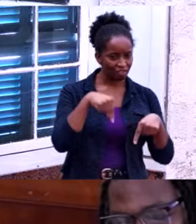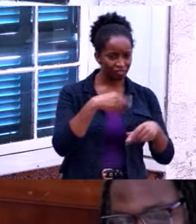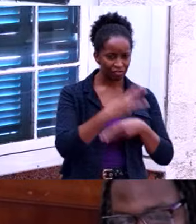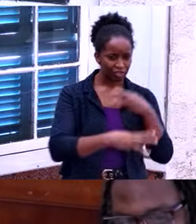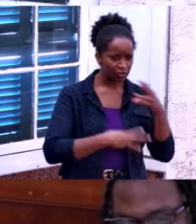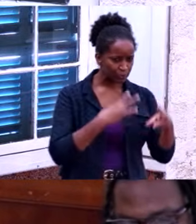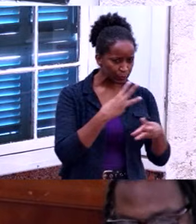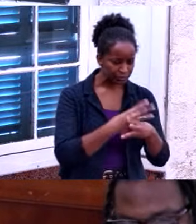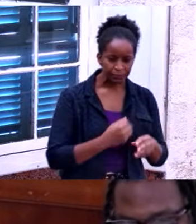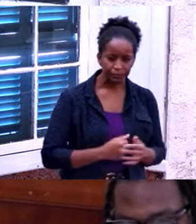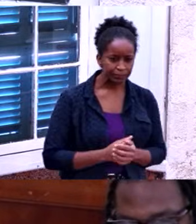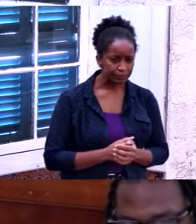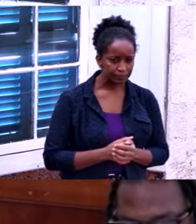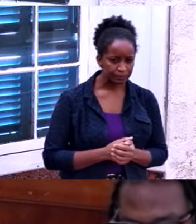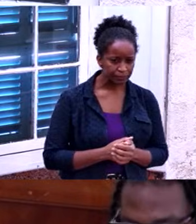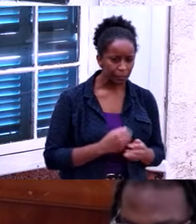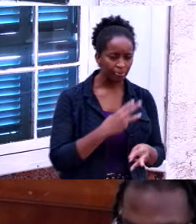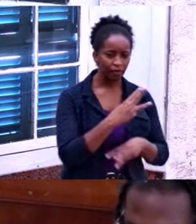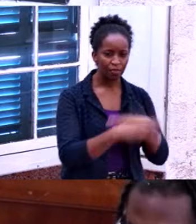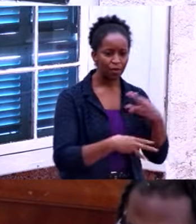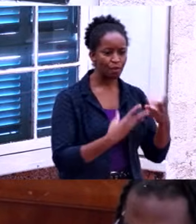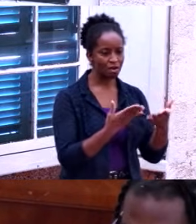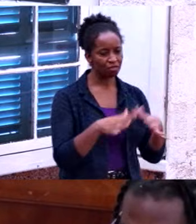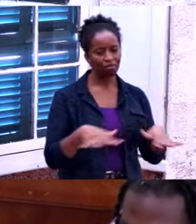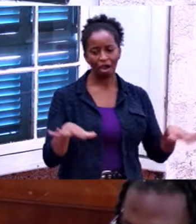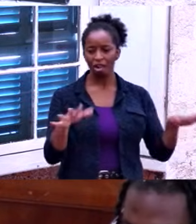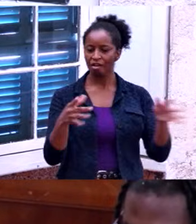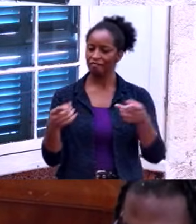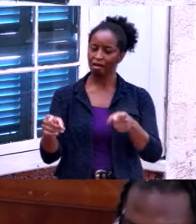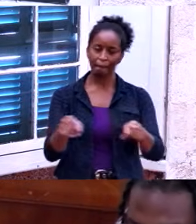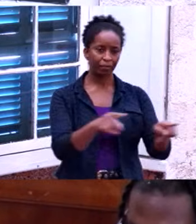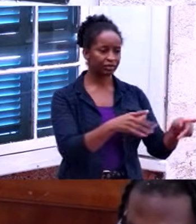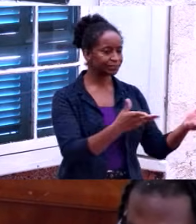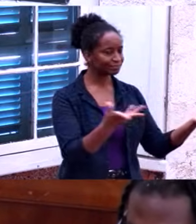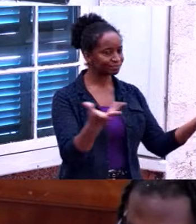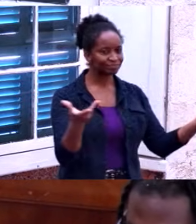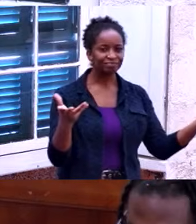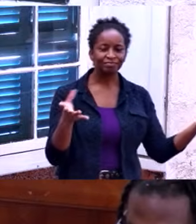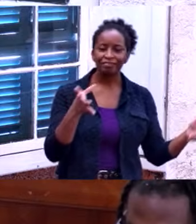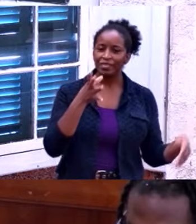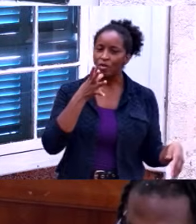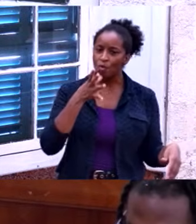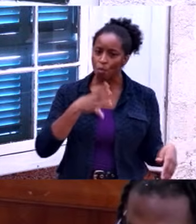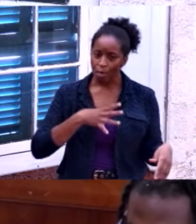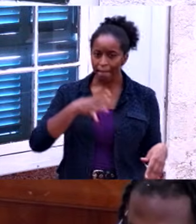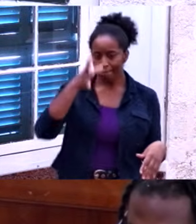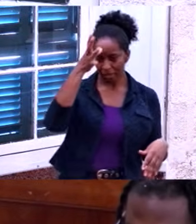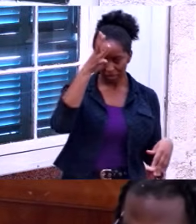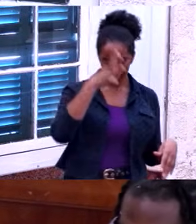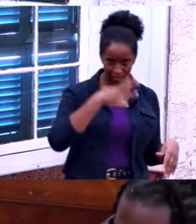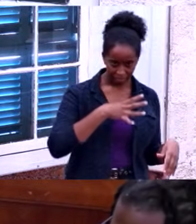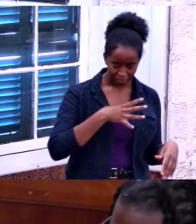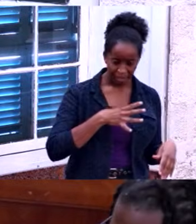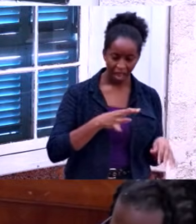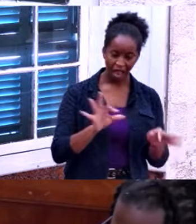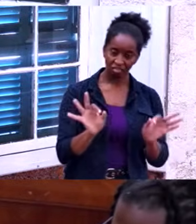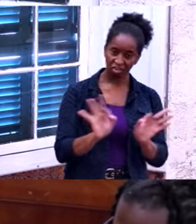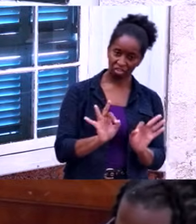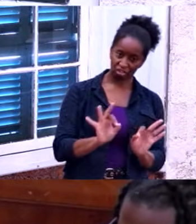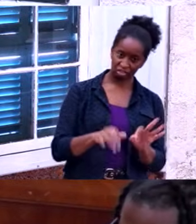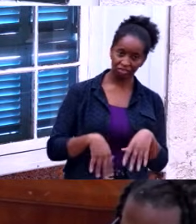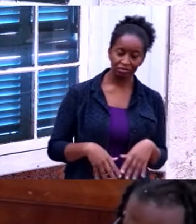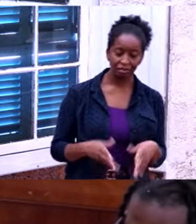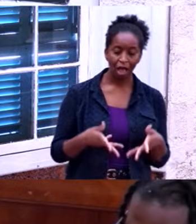way. The world is what it is, and women and men who are nothing, and who allow themselves to be